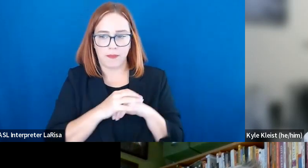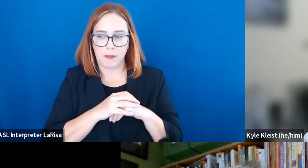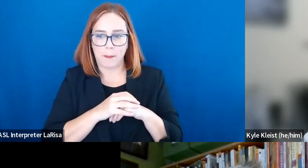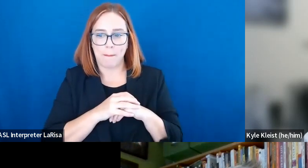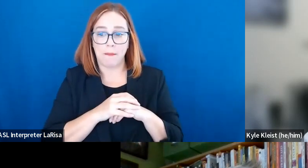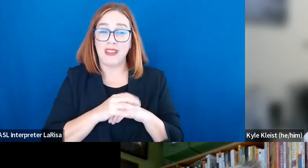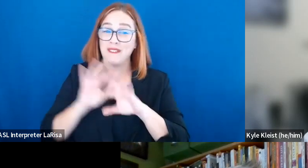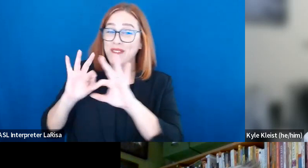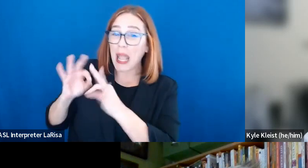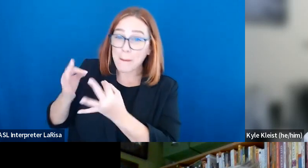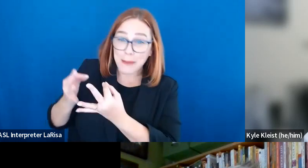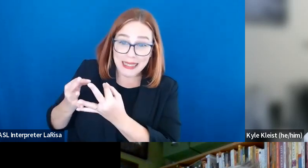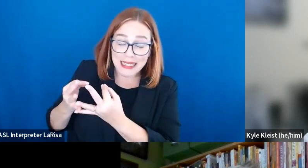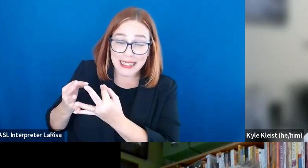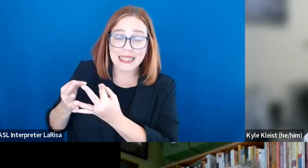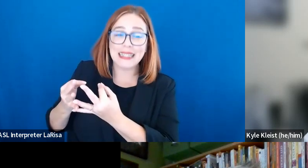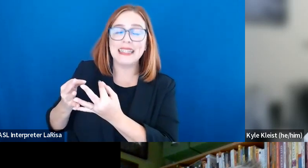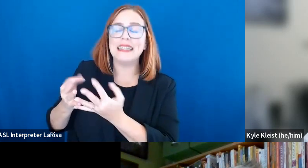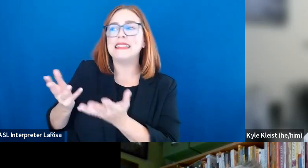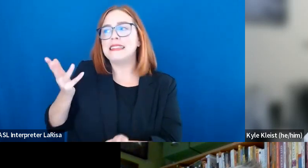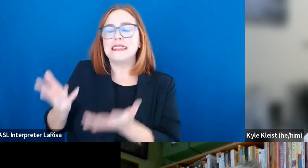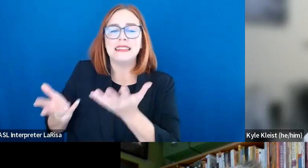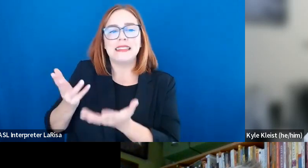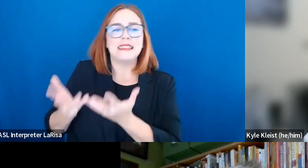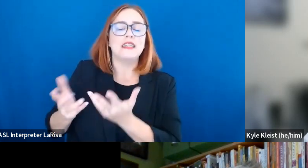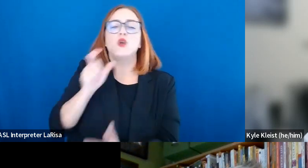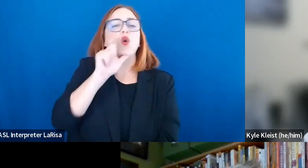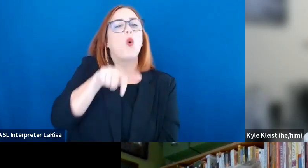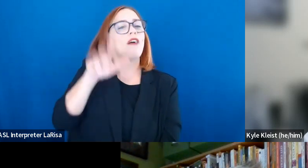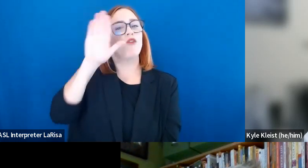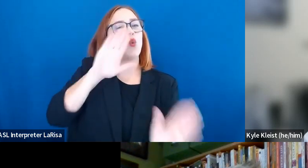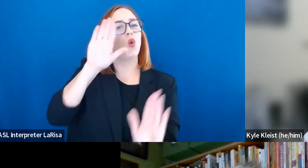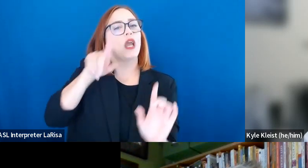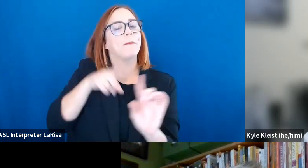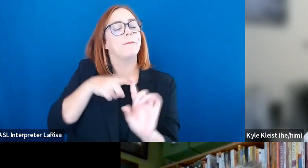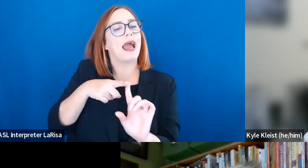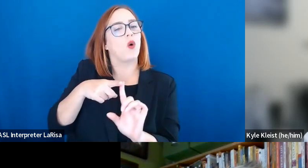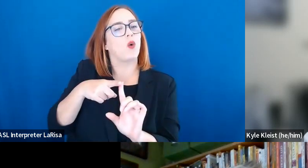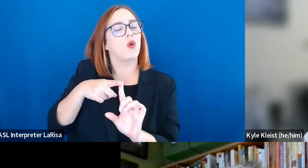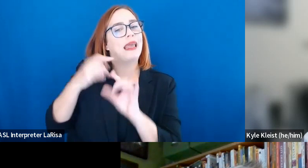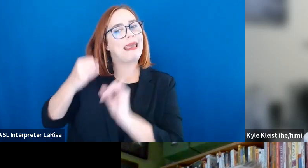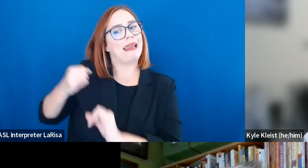unlike family, you don't have to necessarily worry about individuals